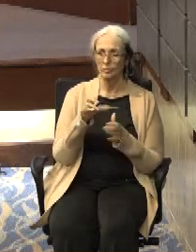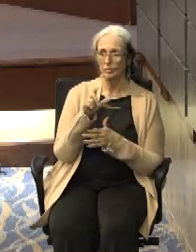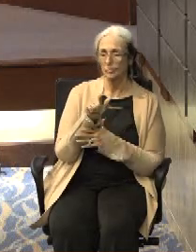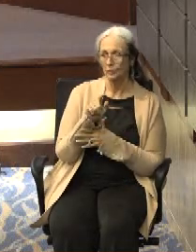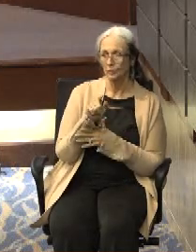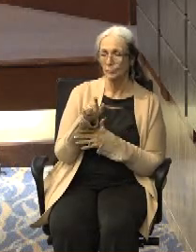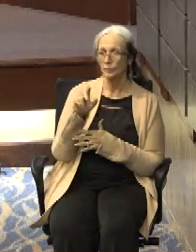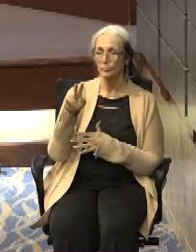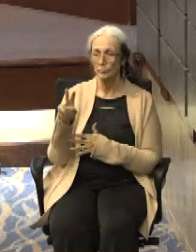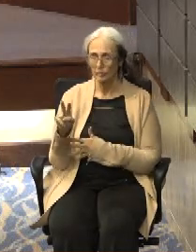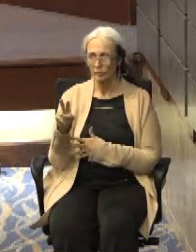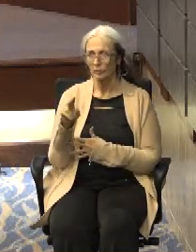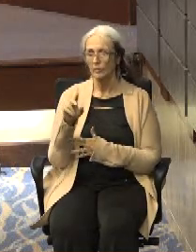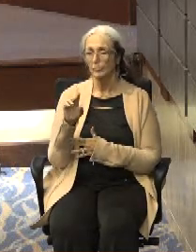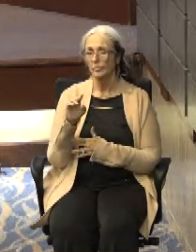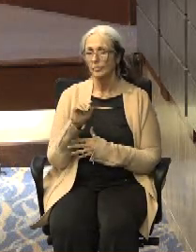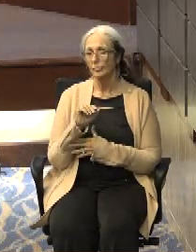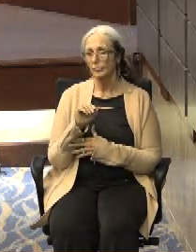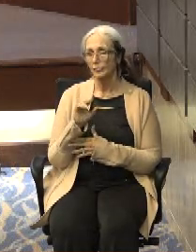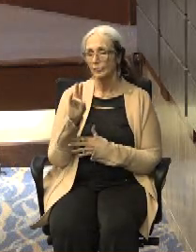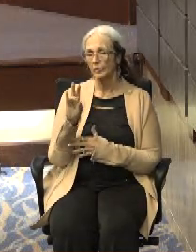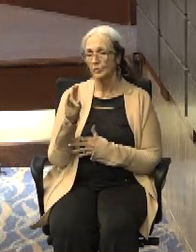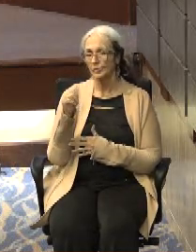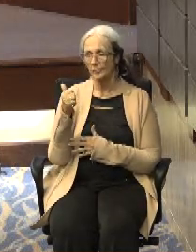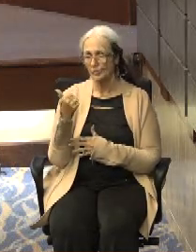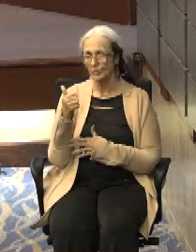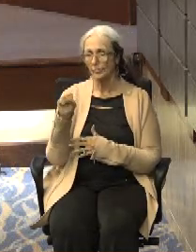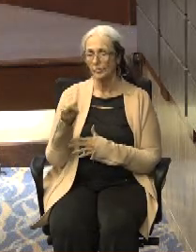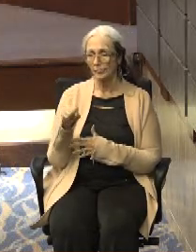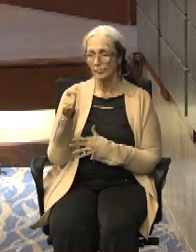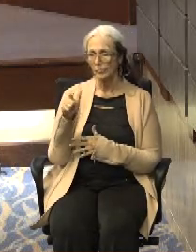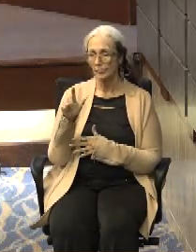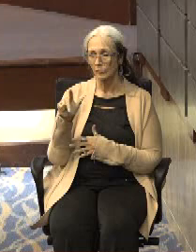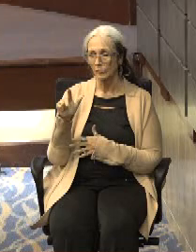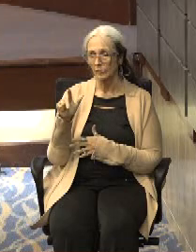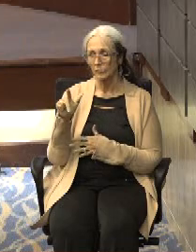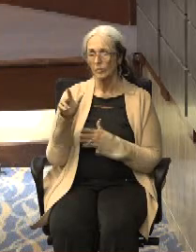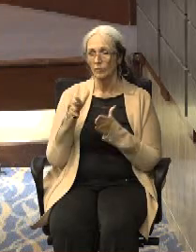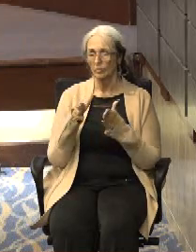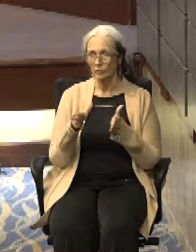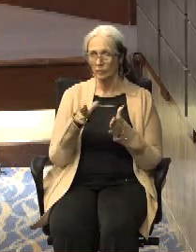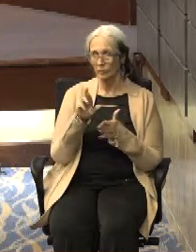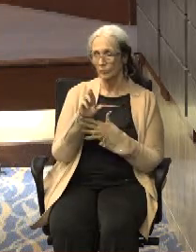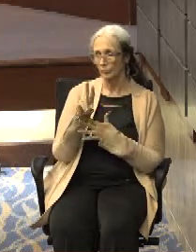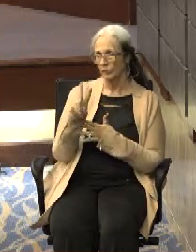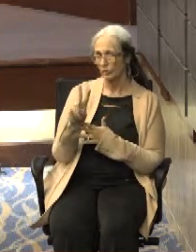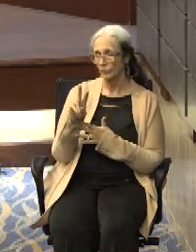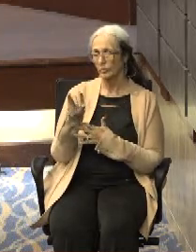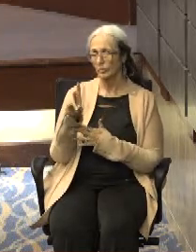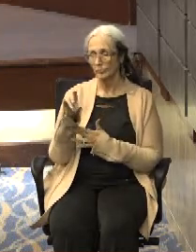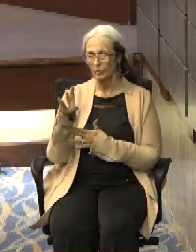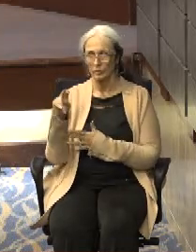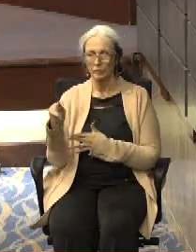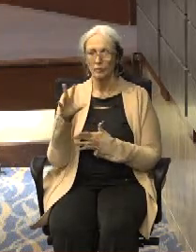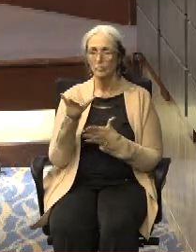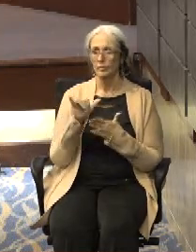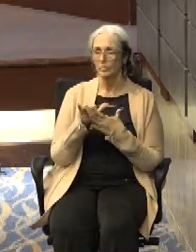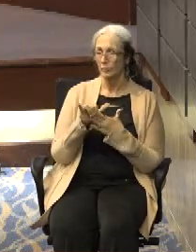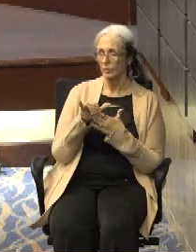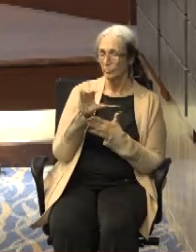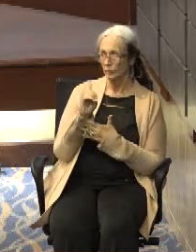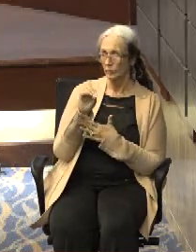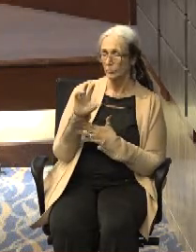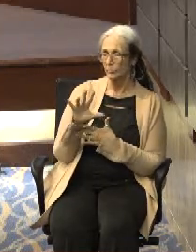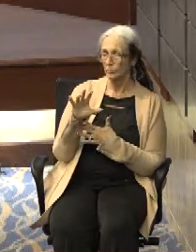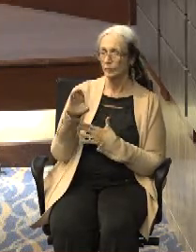2, Beverly Place Addition, known as 1710 South 23rd Street, shall be changed from R2 District Classification and become and be designated to O3